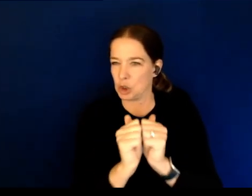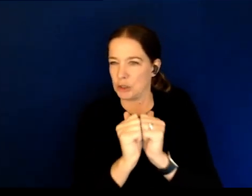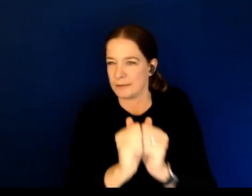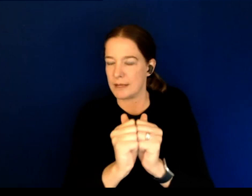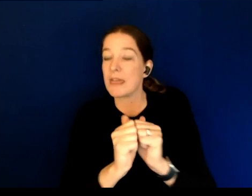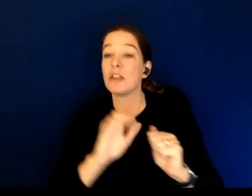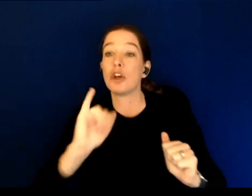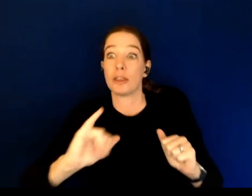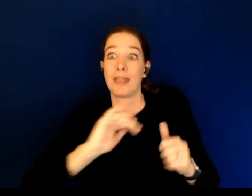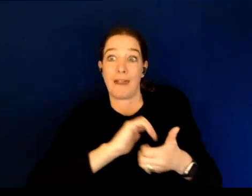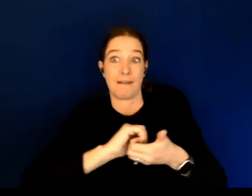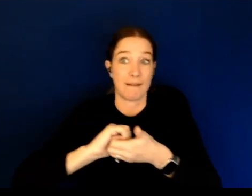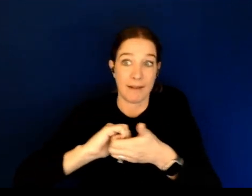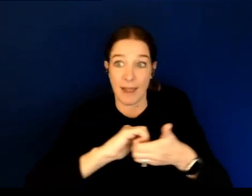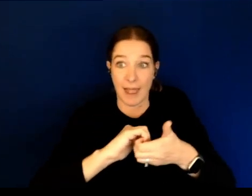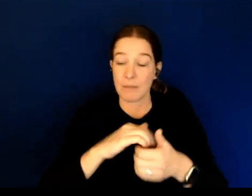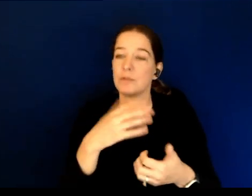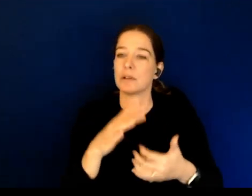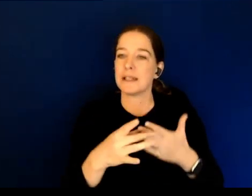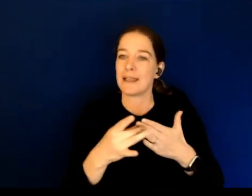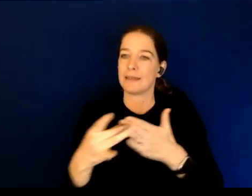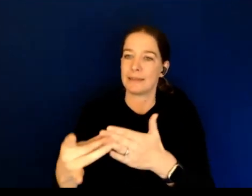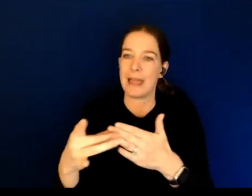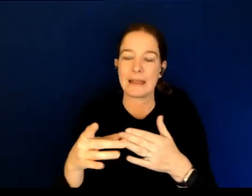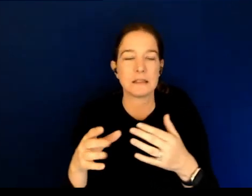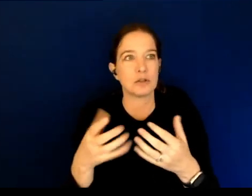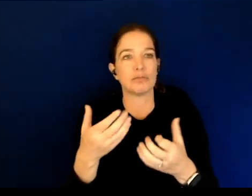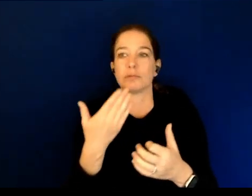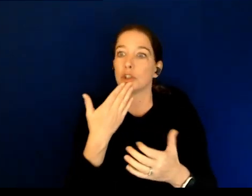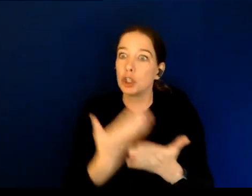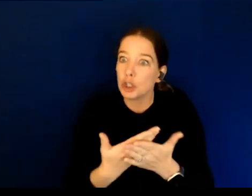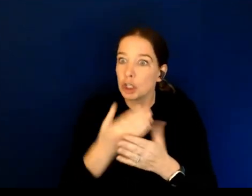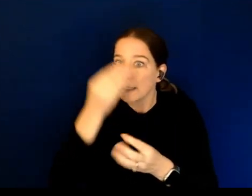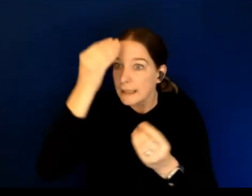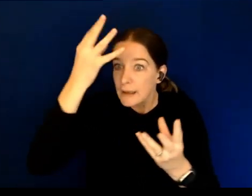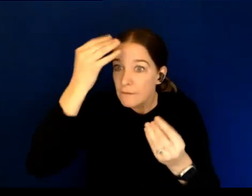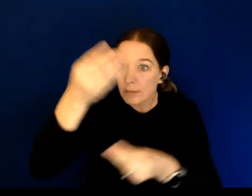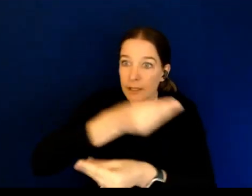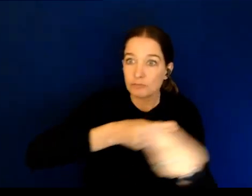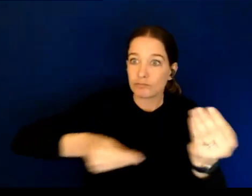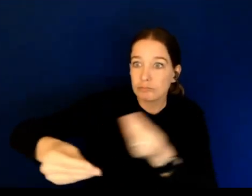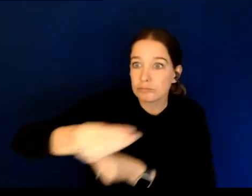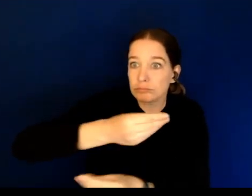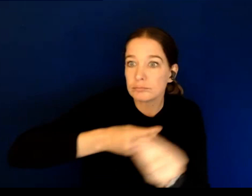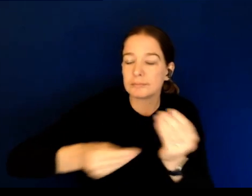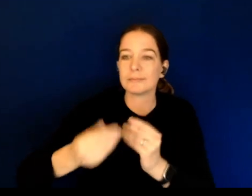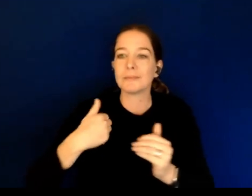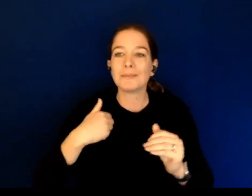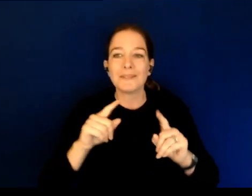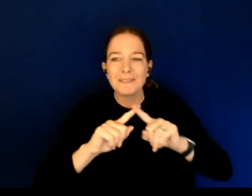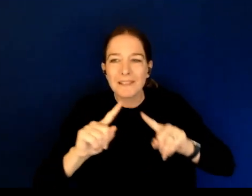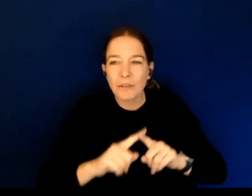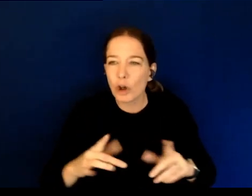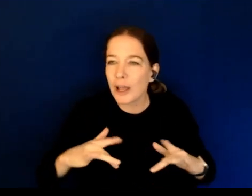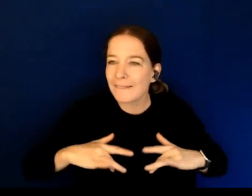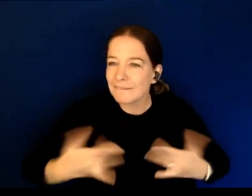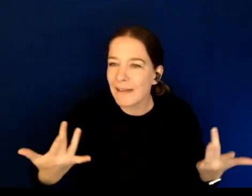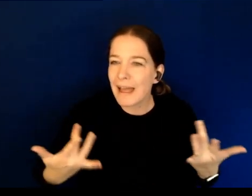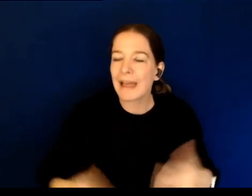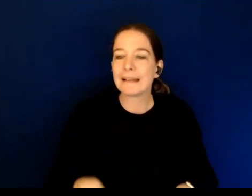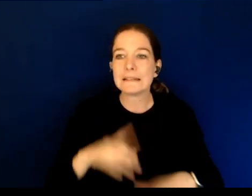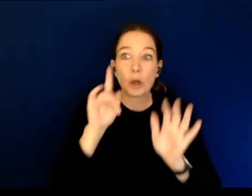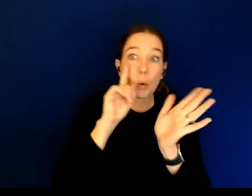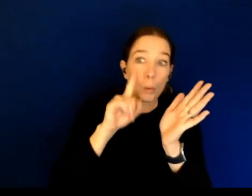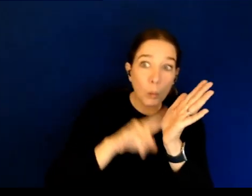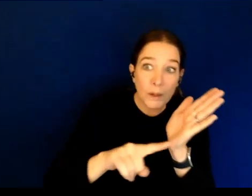collaboration has led to impactful information sharing, joint events, research, and coordinated actions